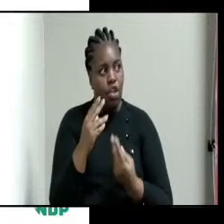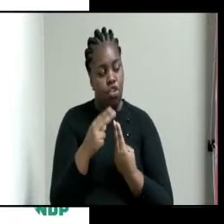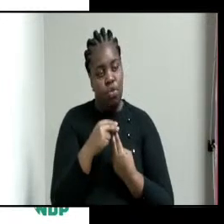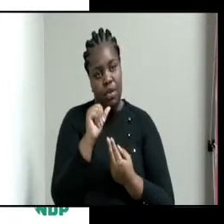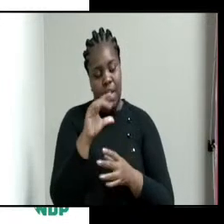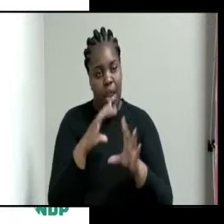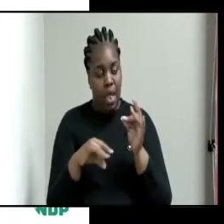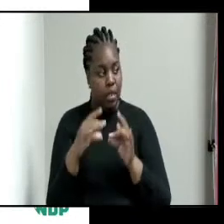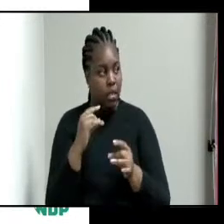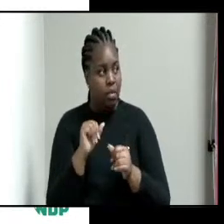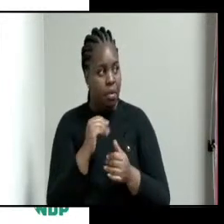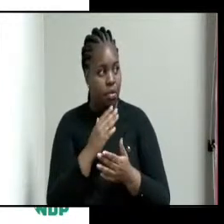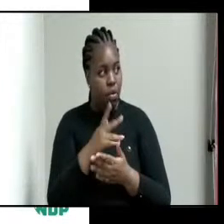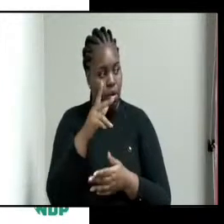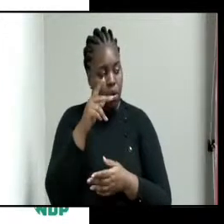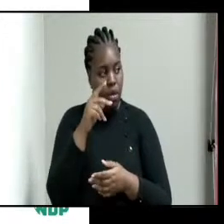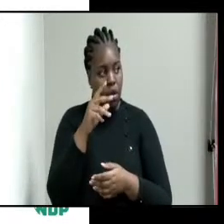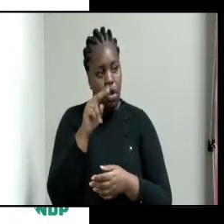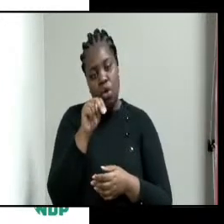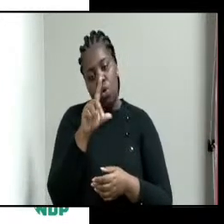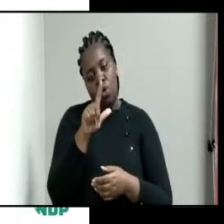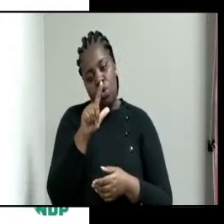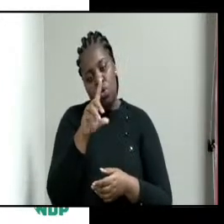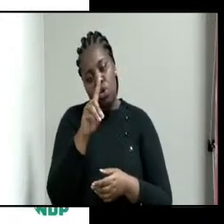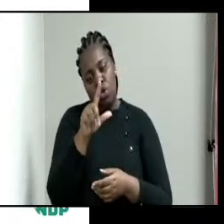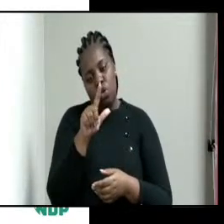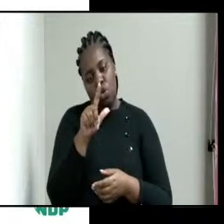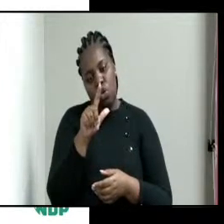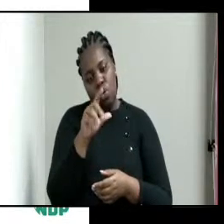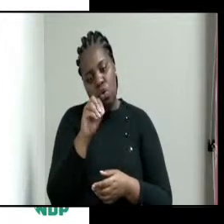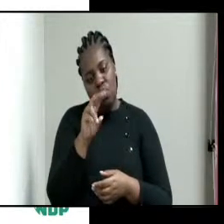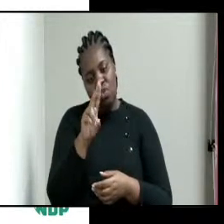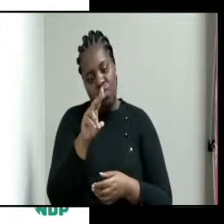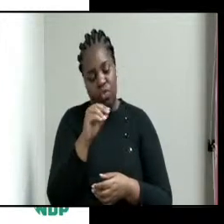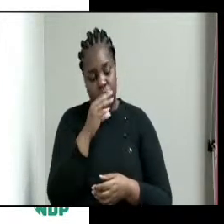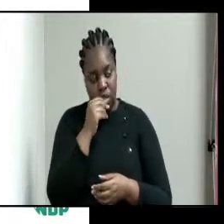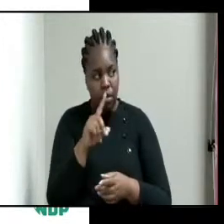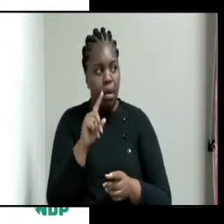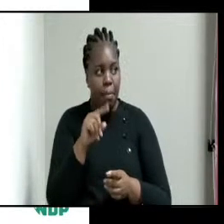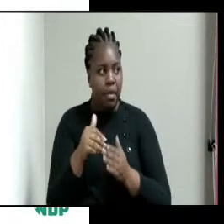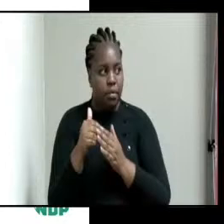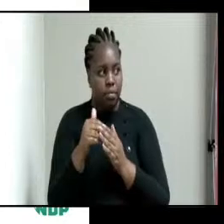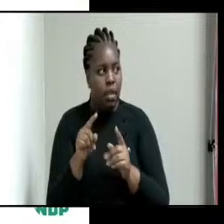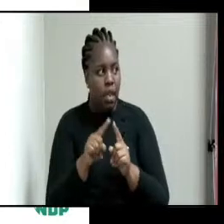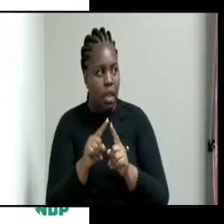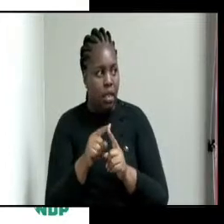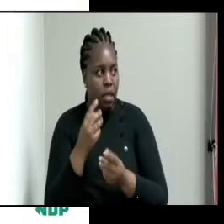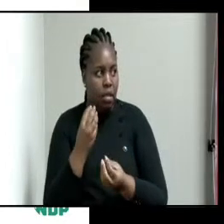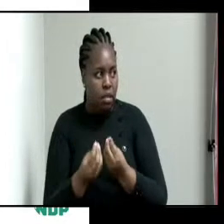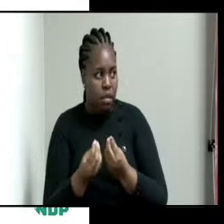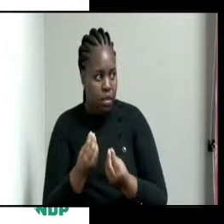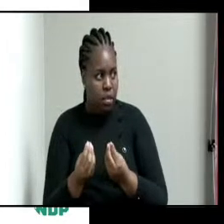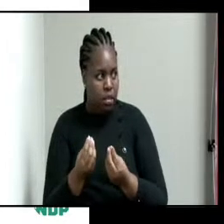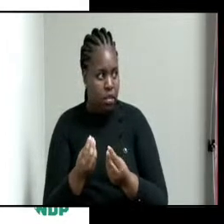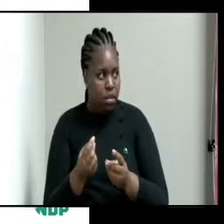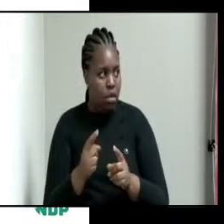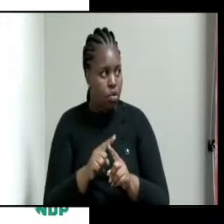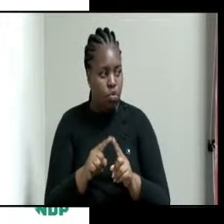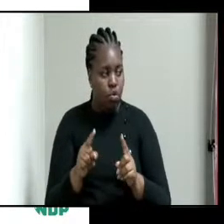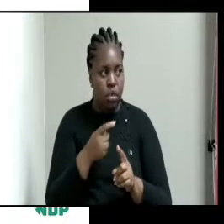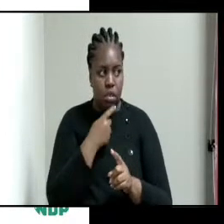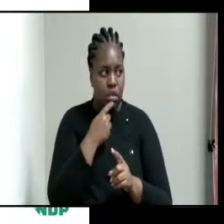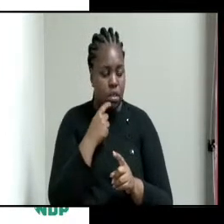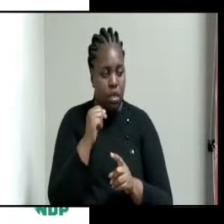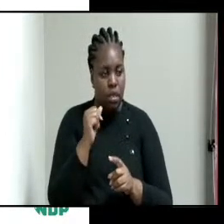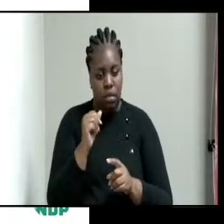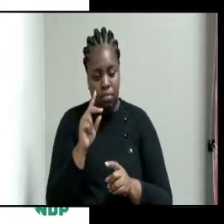analysis. As Professor Ndlovu had indicated, that children should be taken as human beings, not translated to be under the umbrella